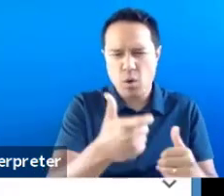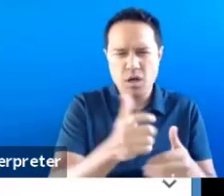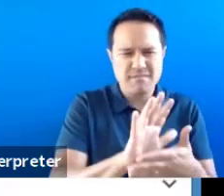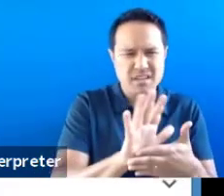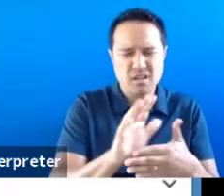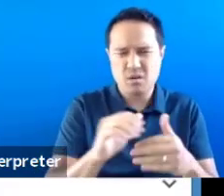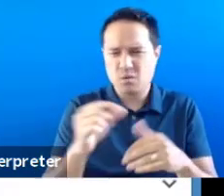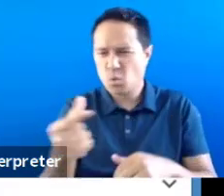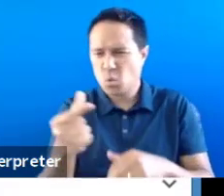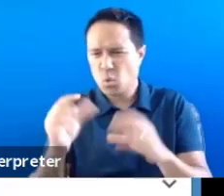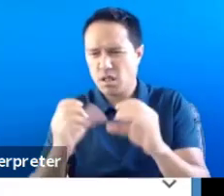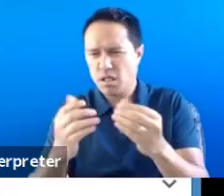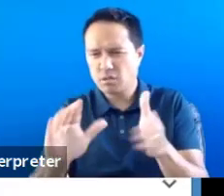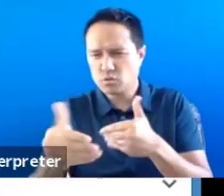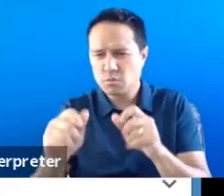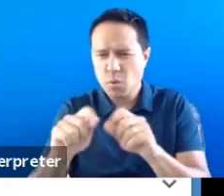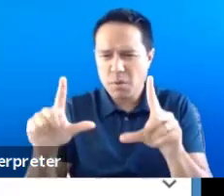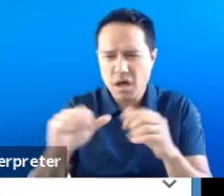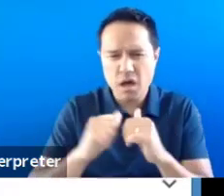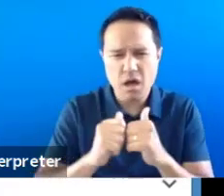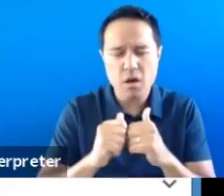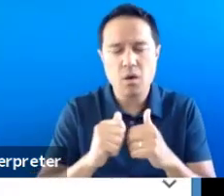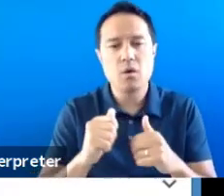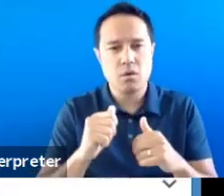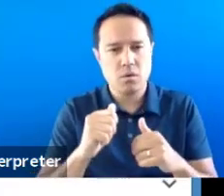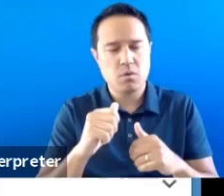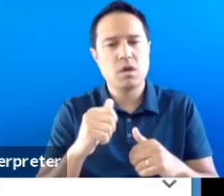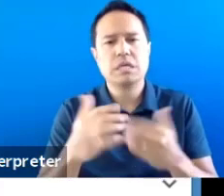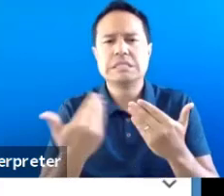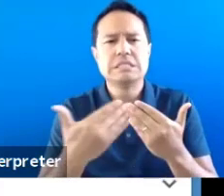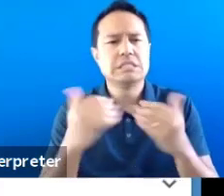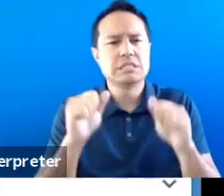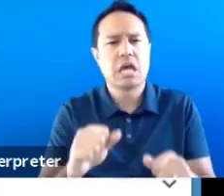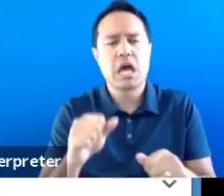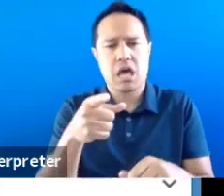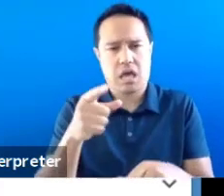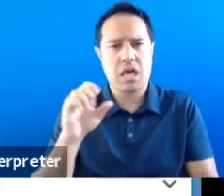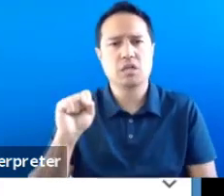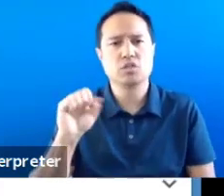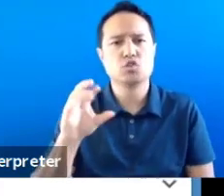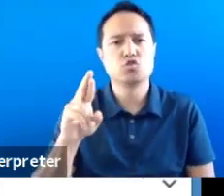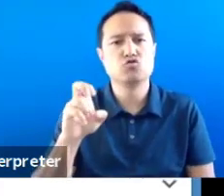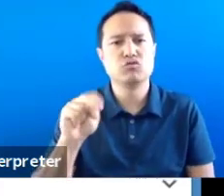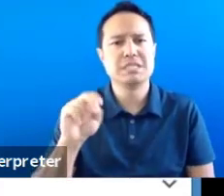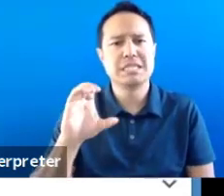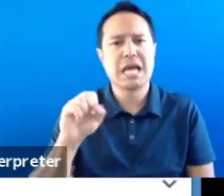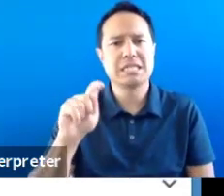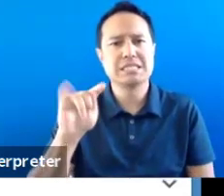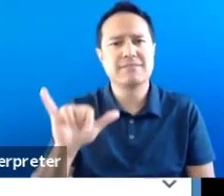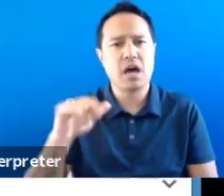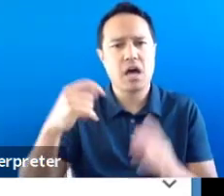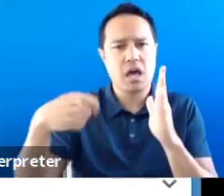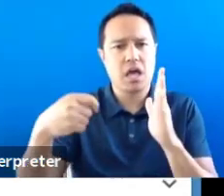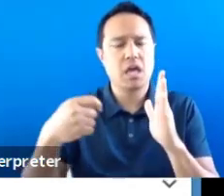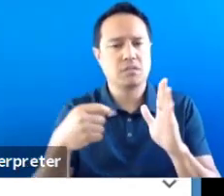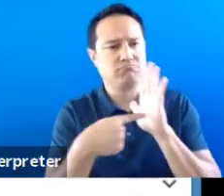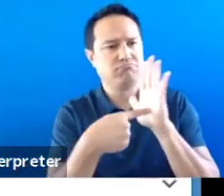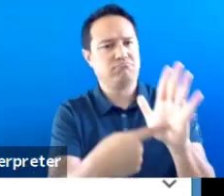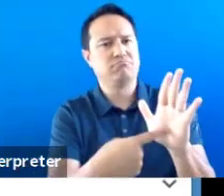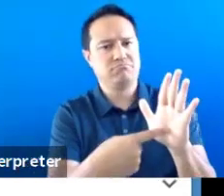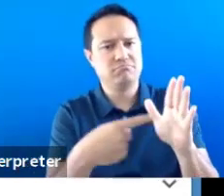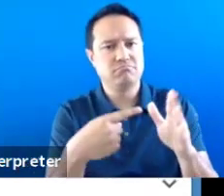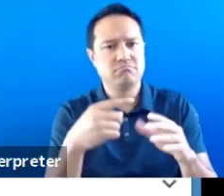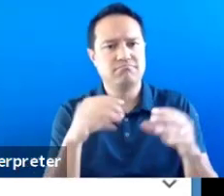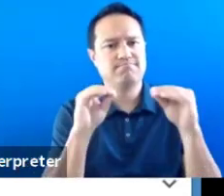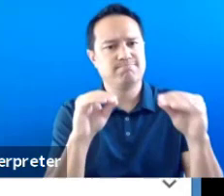Classroom. You can very easily use Screencastify to do that. Right now there's a